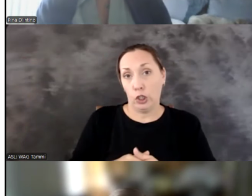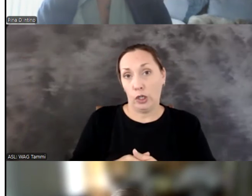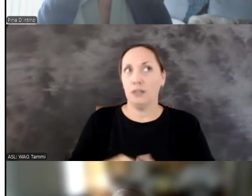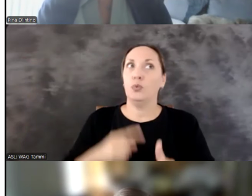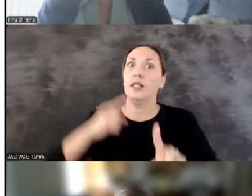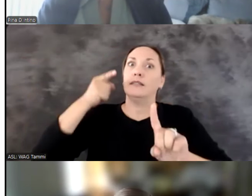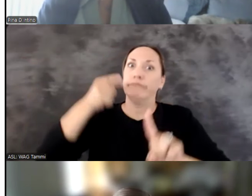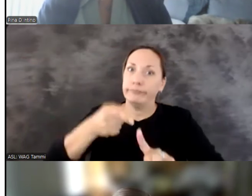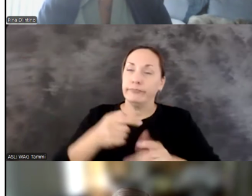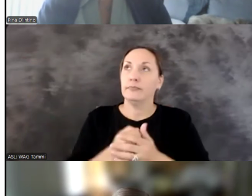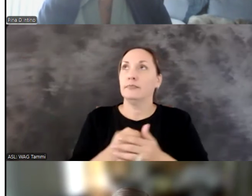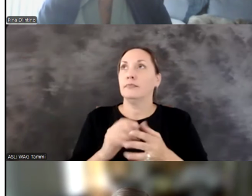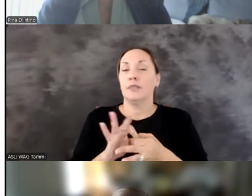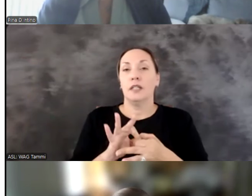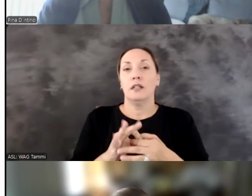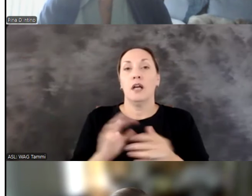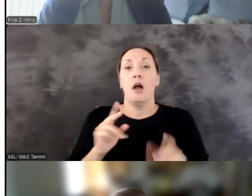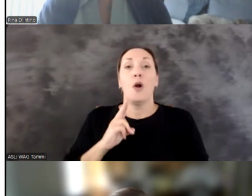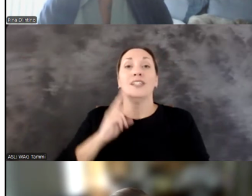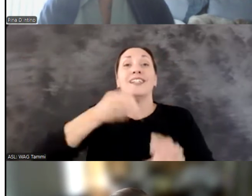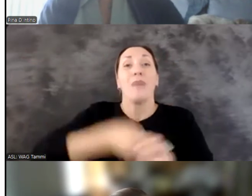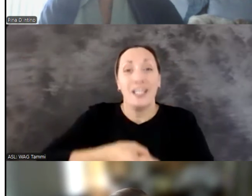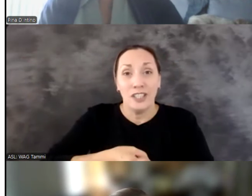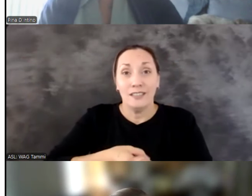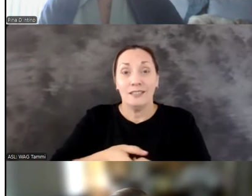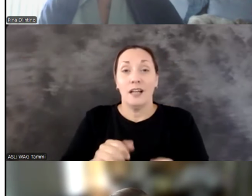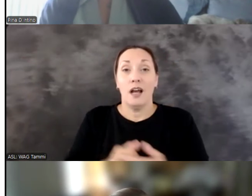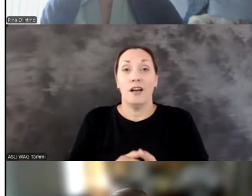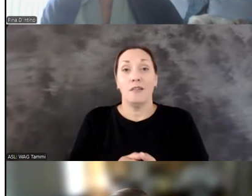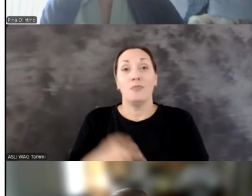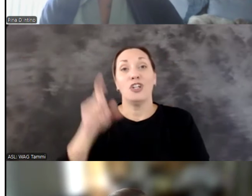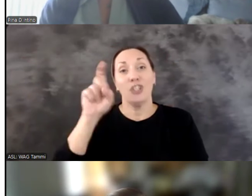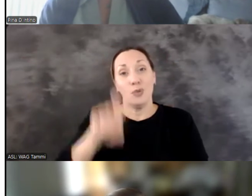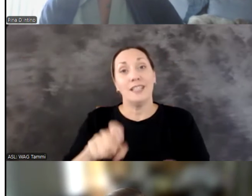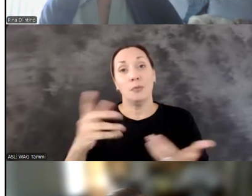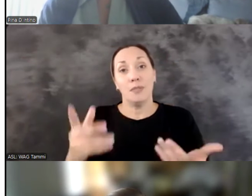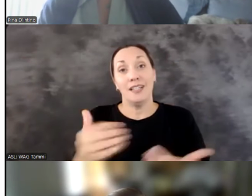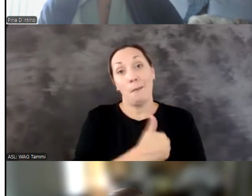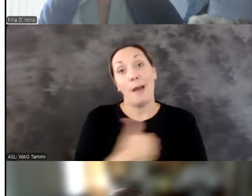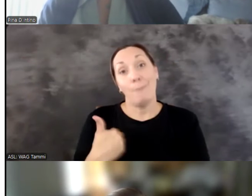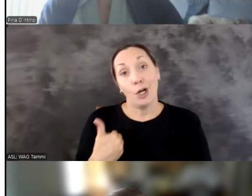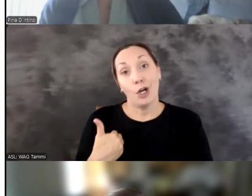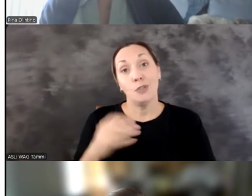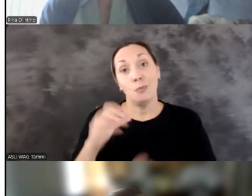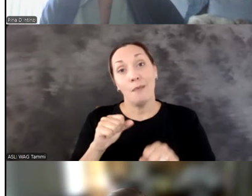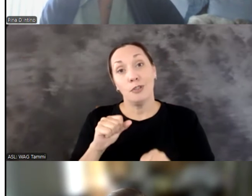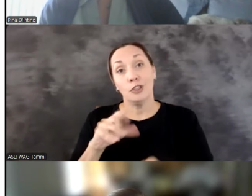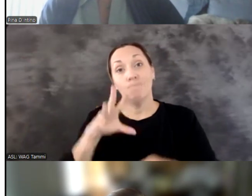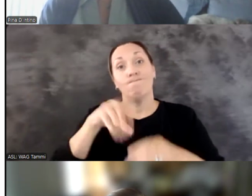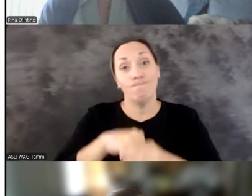in terms of participation in this, you do need to be a member in order to participate in